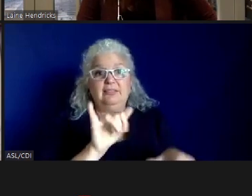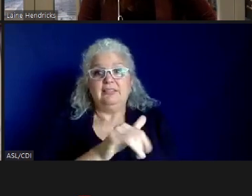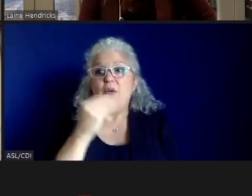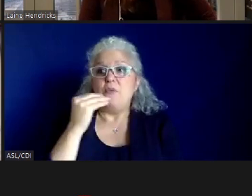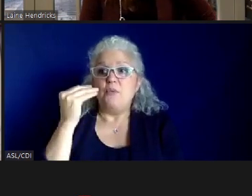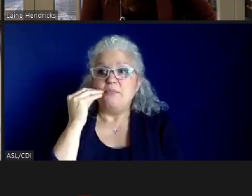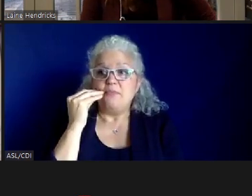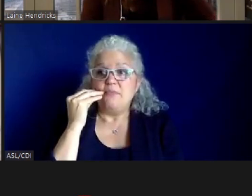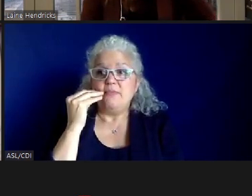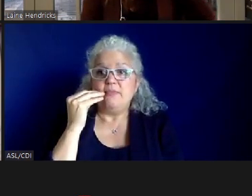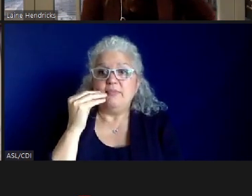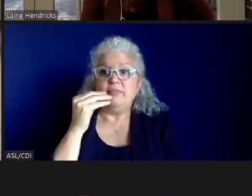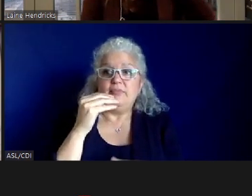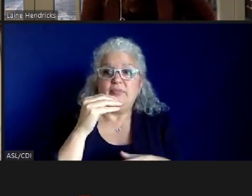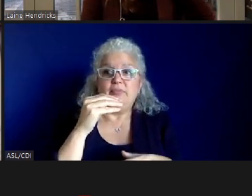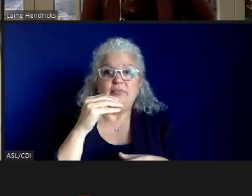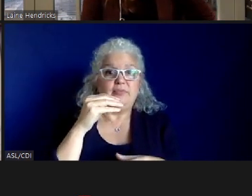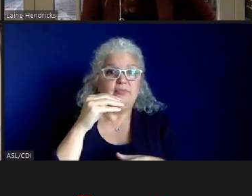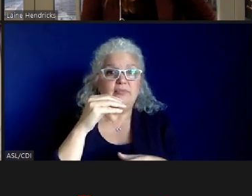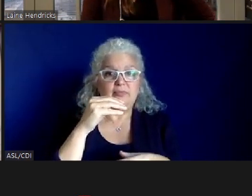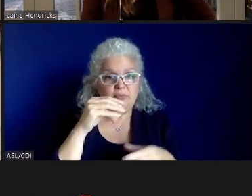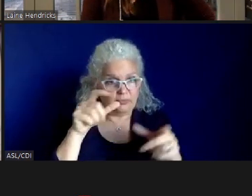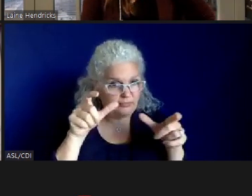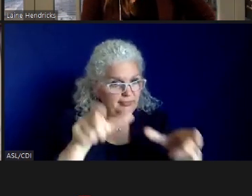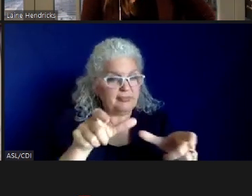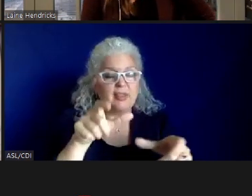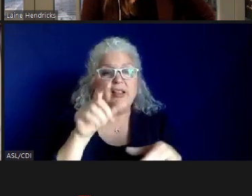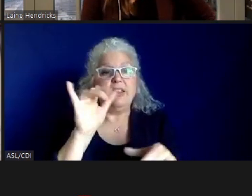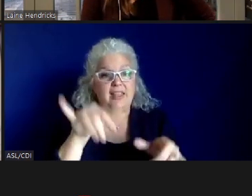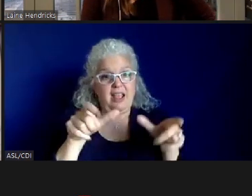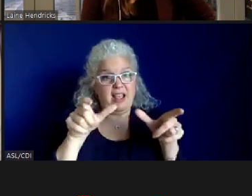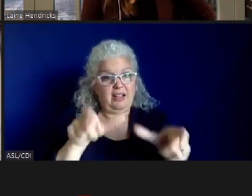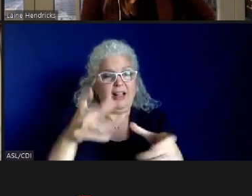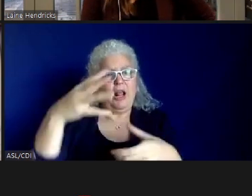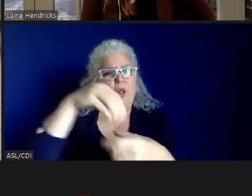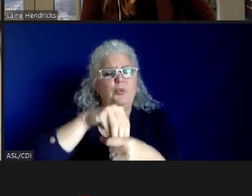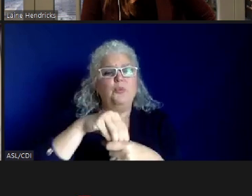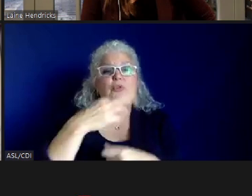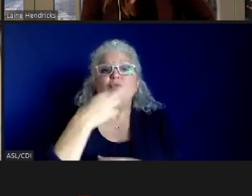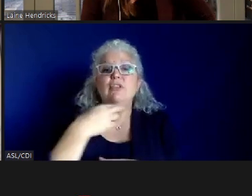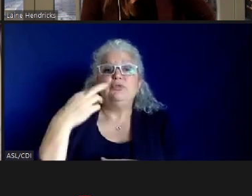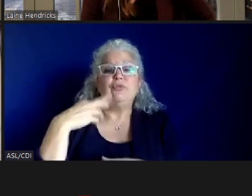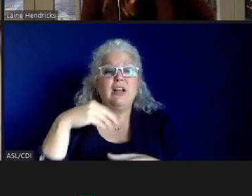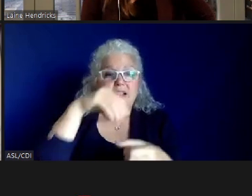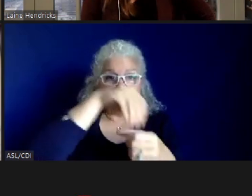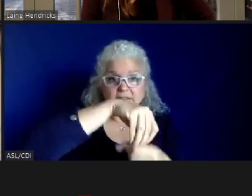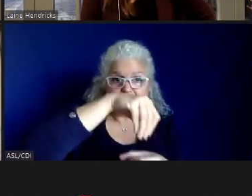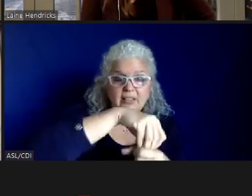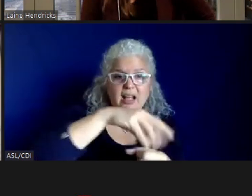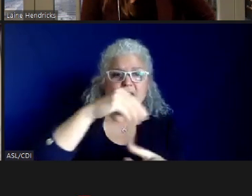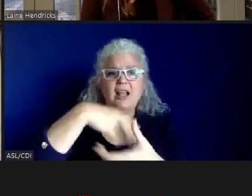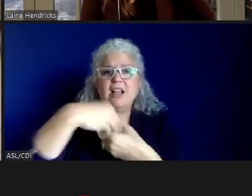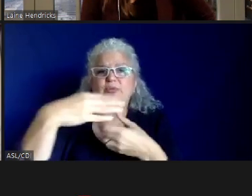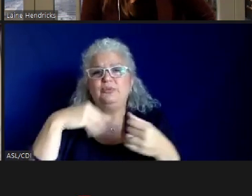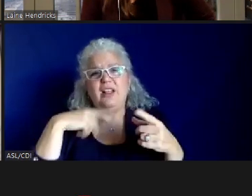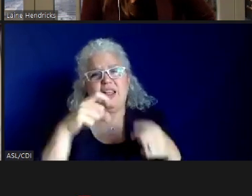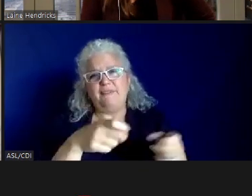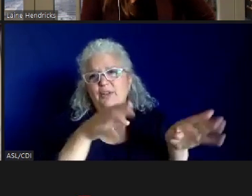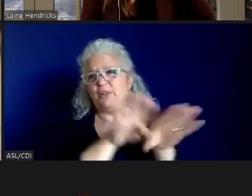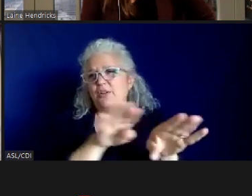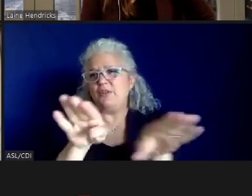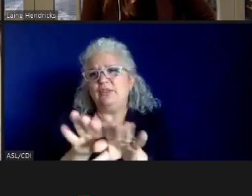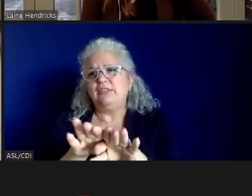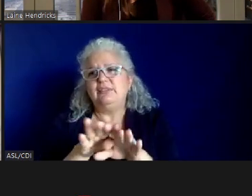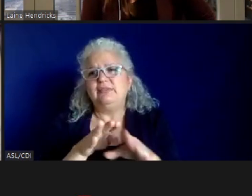So we don't have a choice to open outdoor dining until the state stay-at-home order